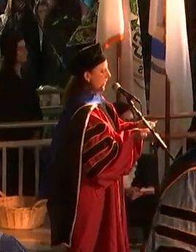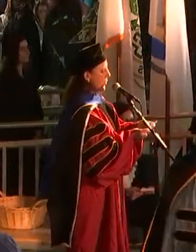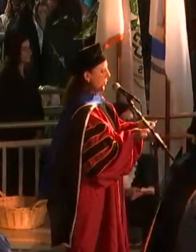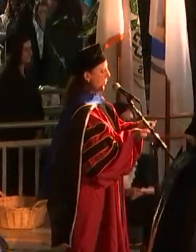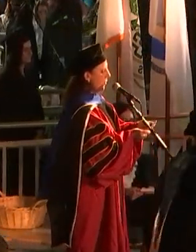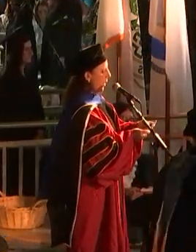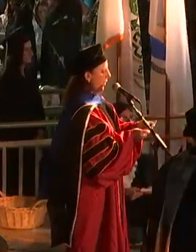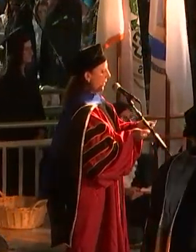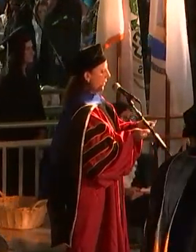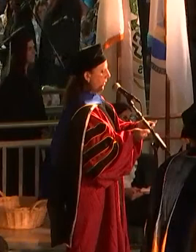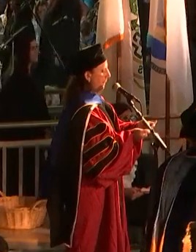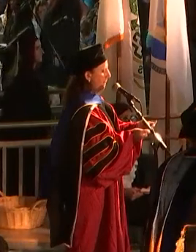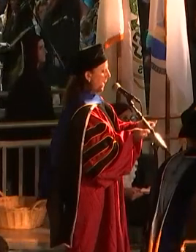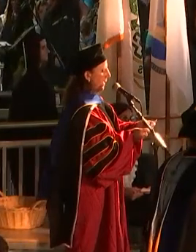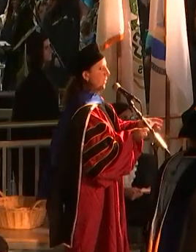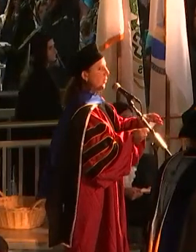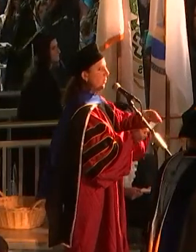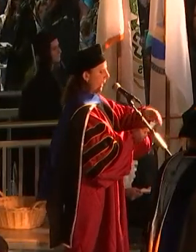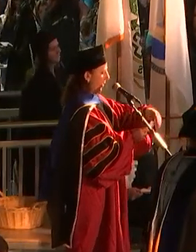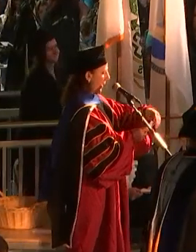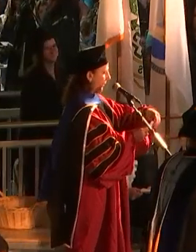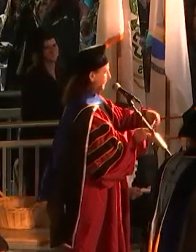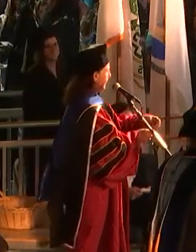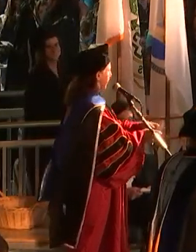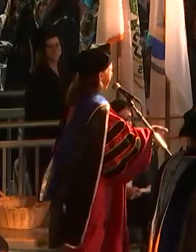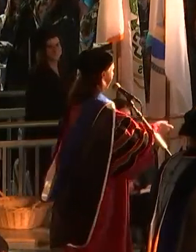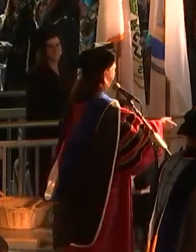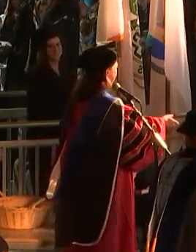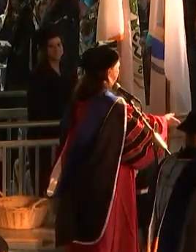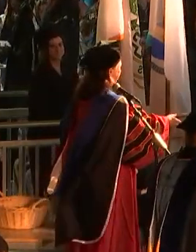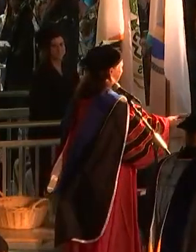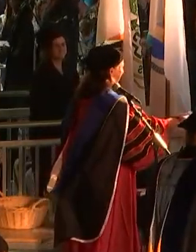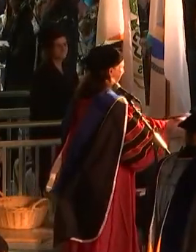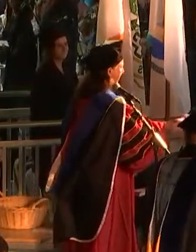Andrew Richard Rothier, magna cum laude.